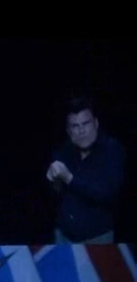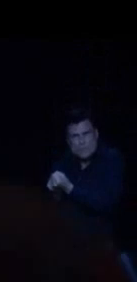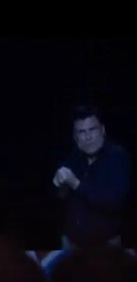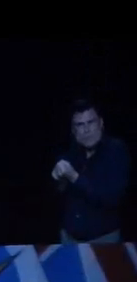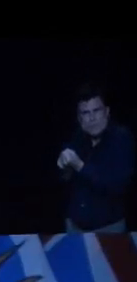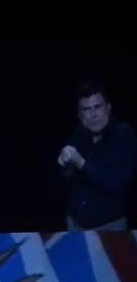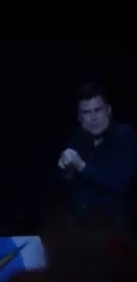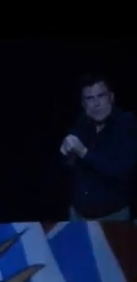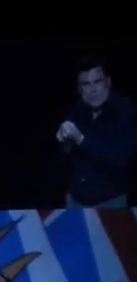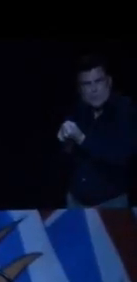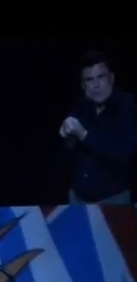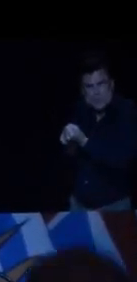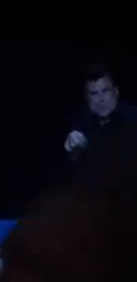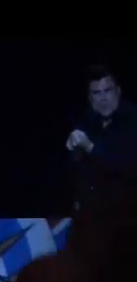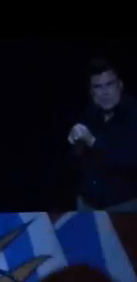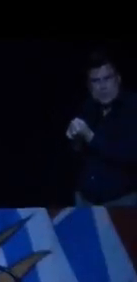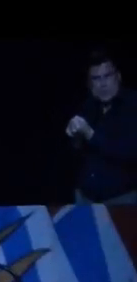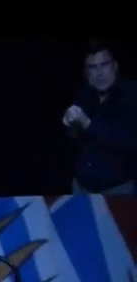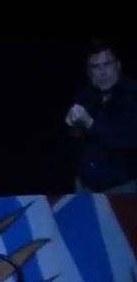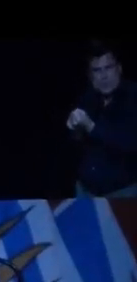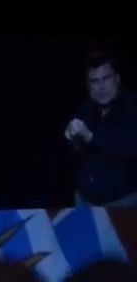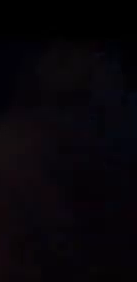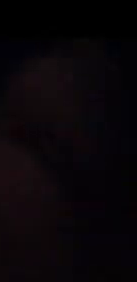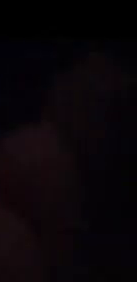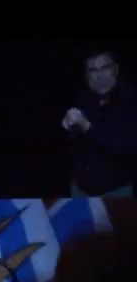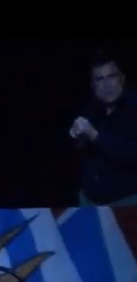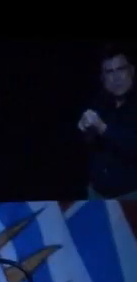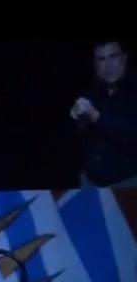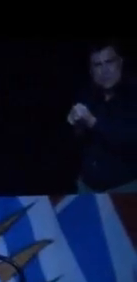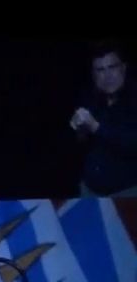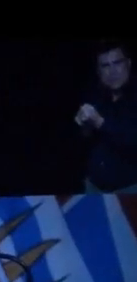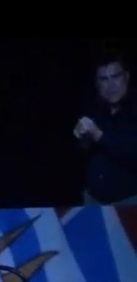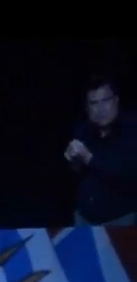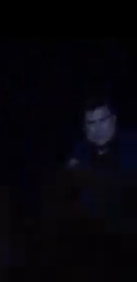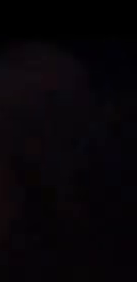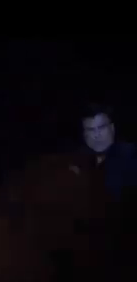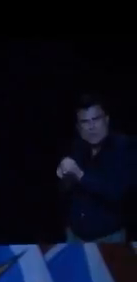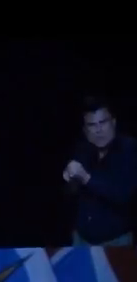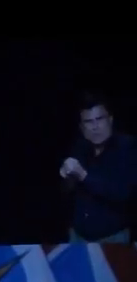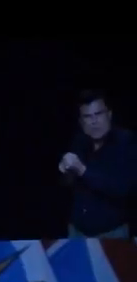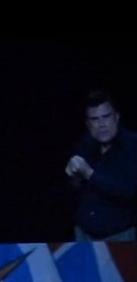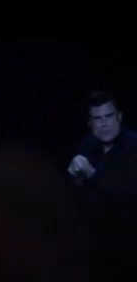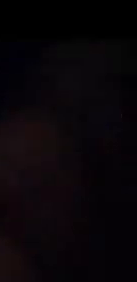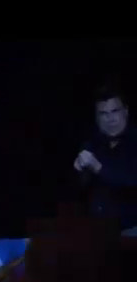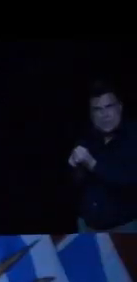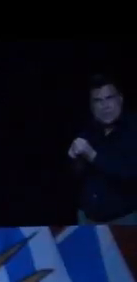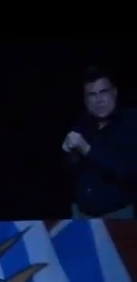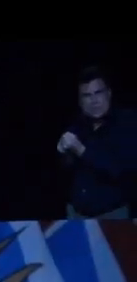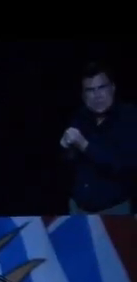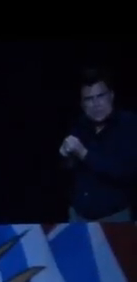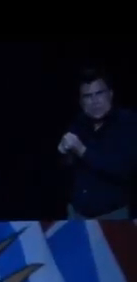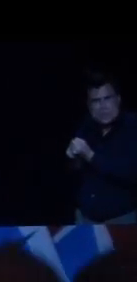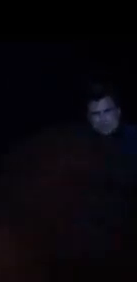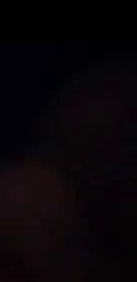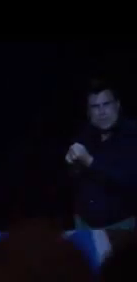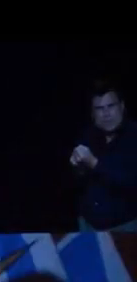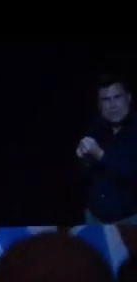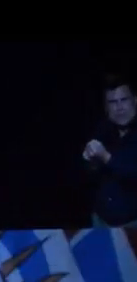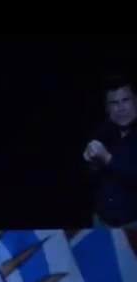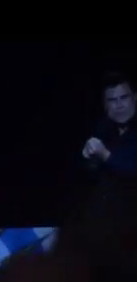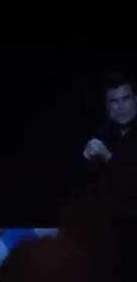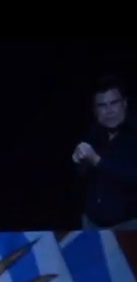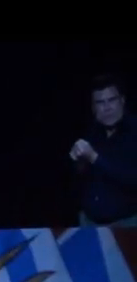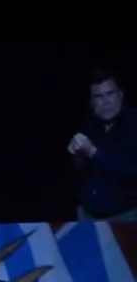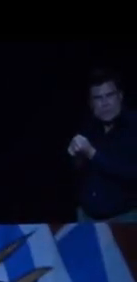But she never holds the government to account for allowing those drugs to be